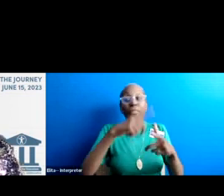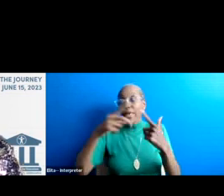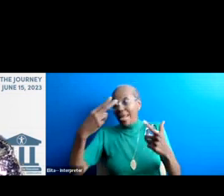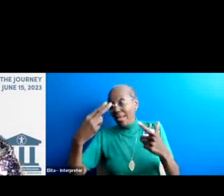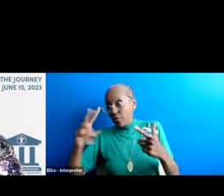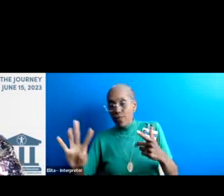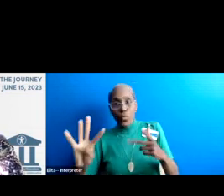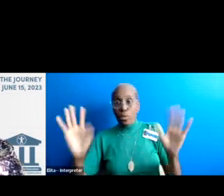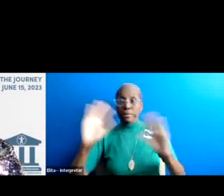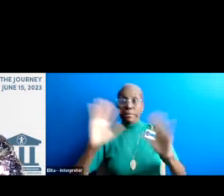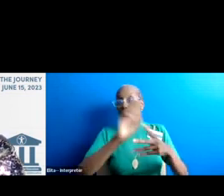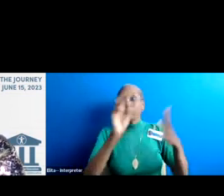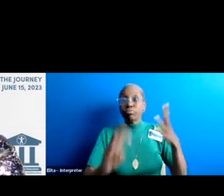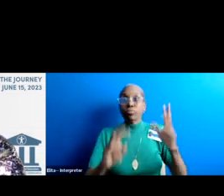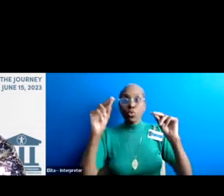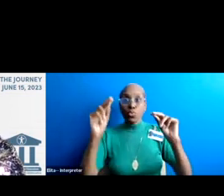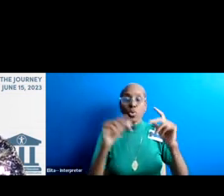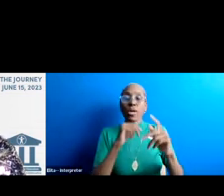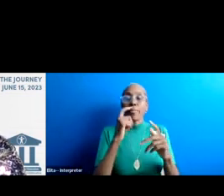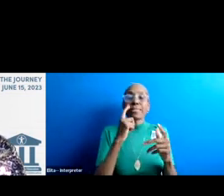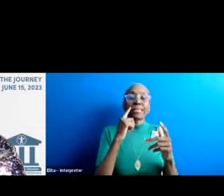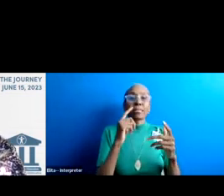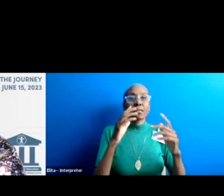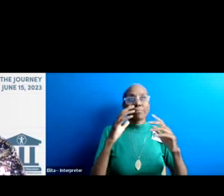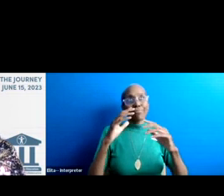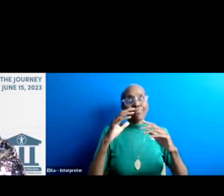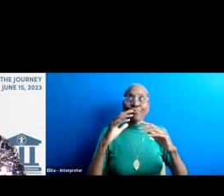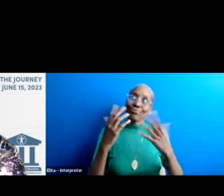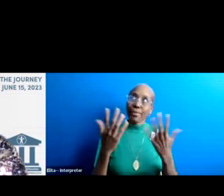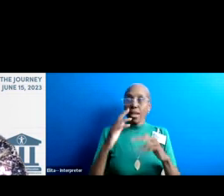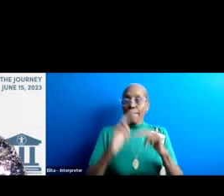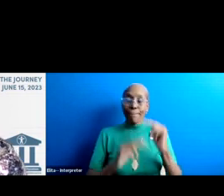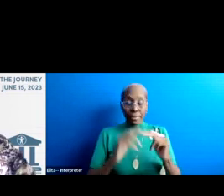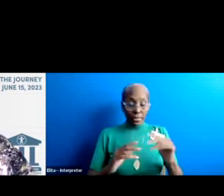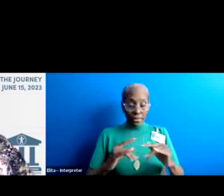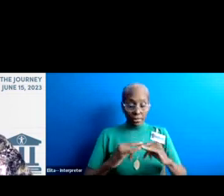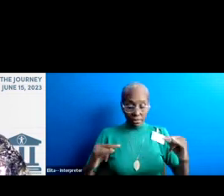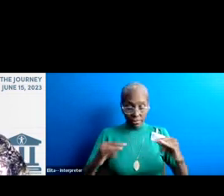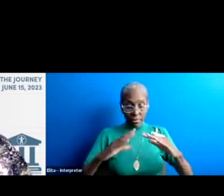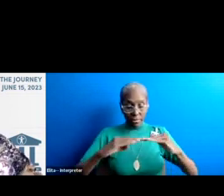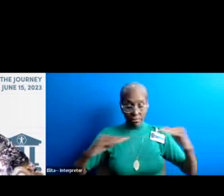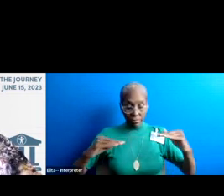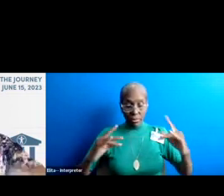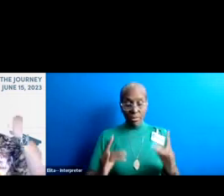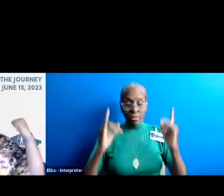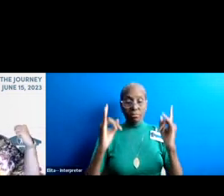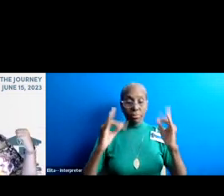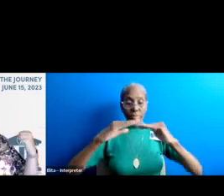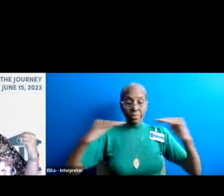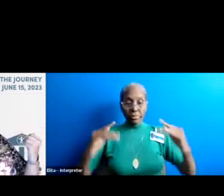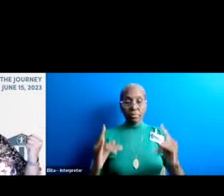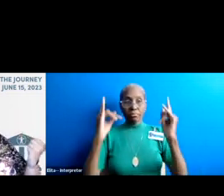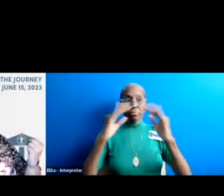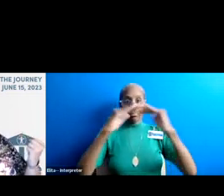H4 all of a sudden. Think of like the scaffolding when somebody's building a house and you just suddenly took out